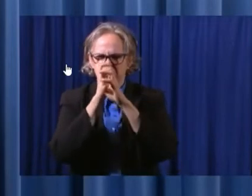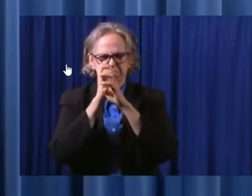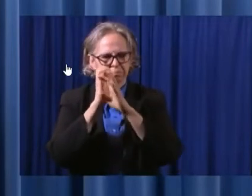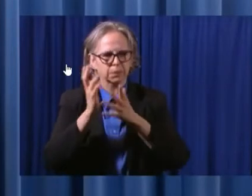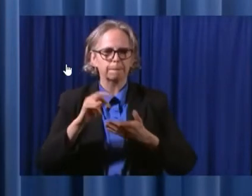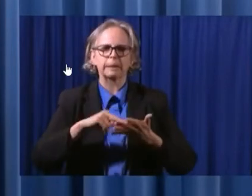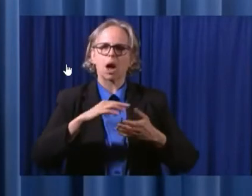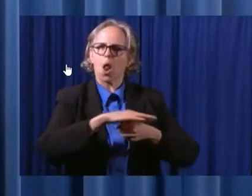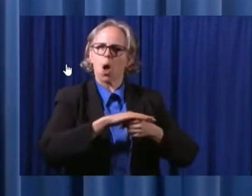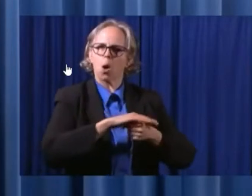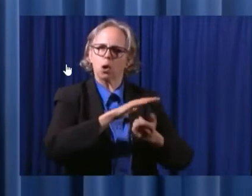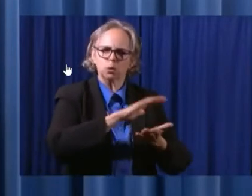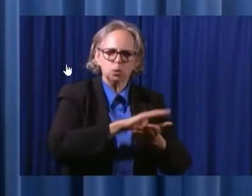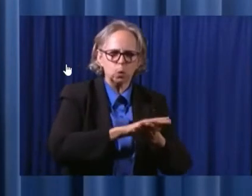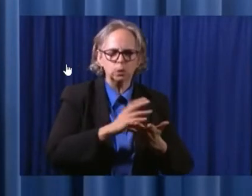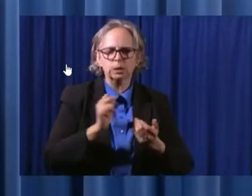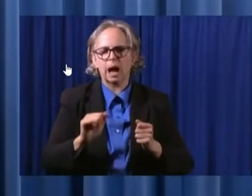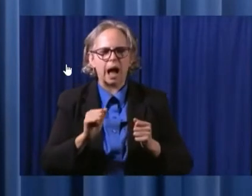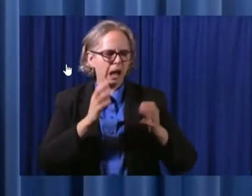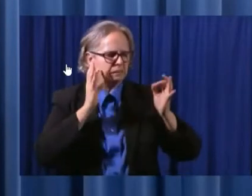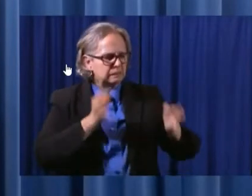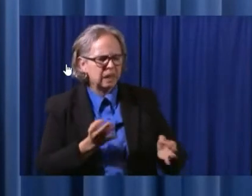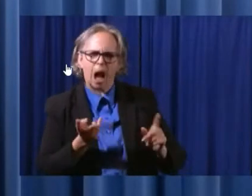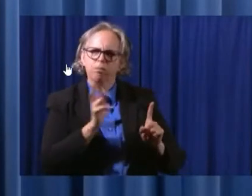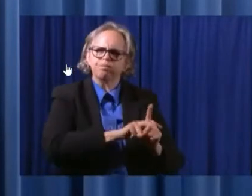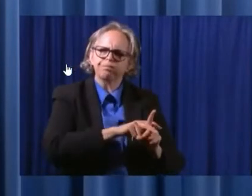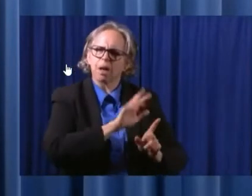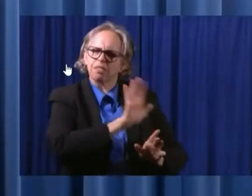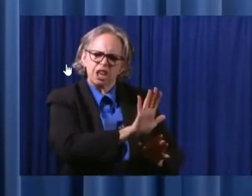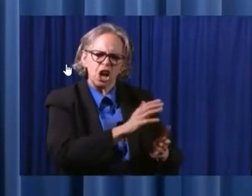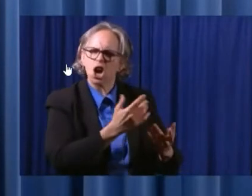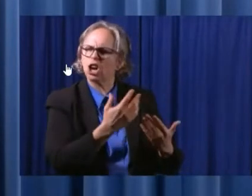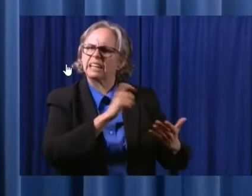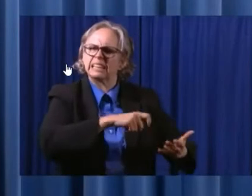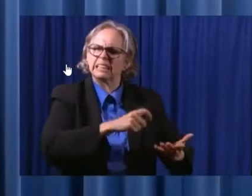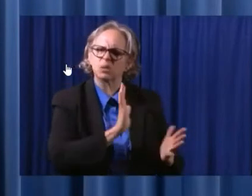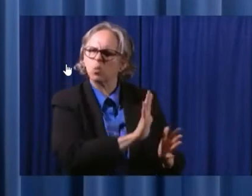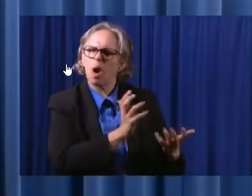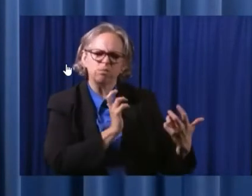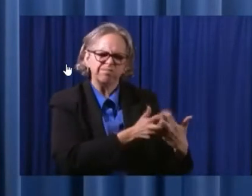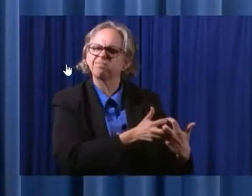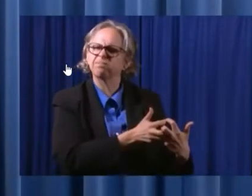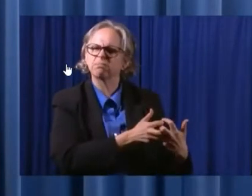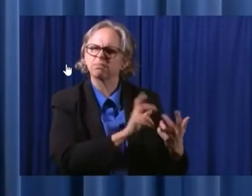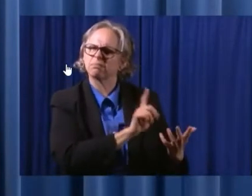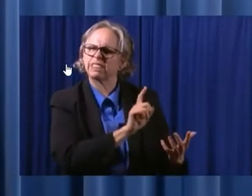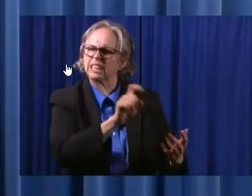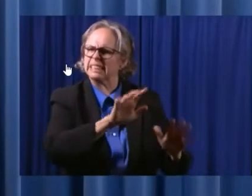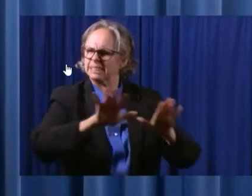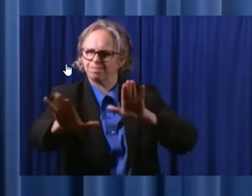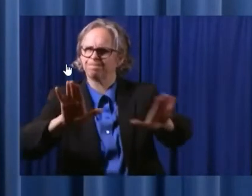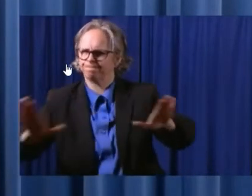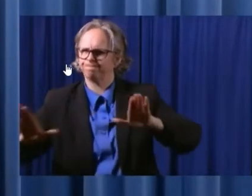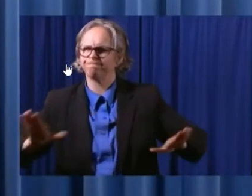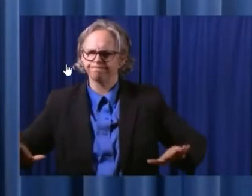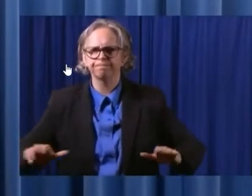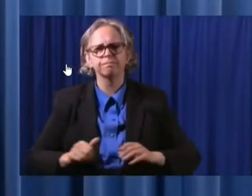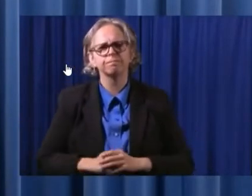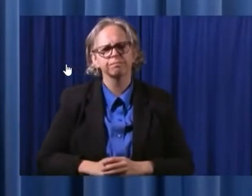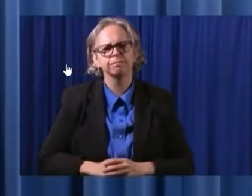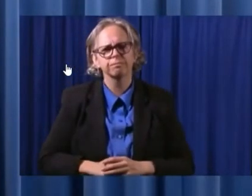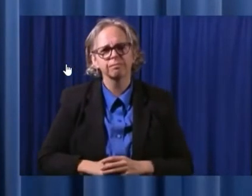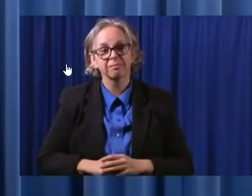staff from the spread of COVID-19. We know that COVID-19 is mainly